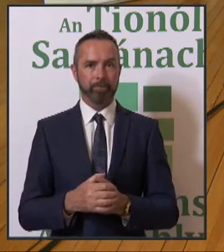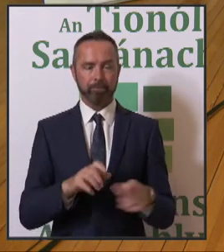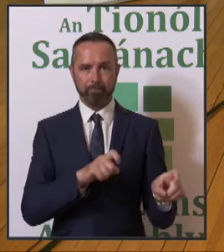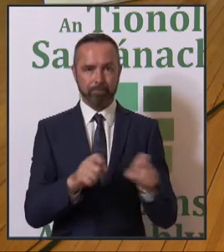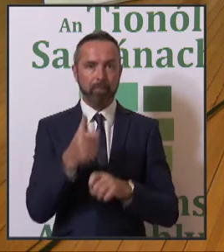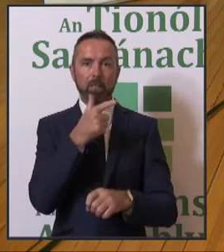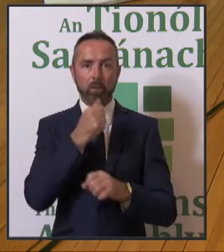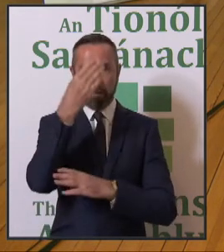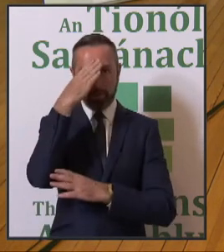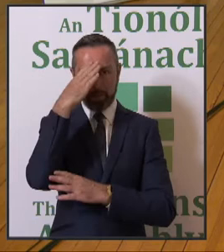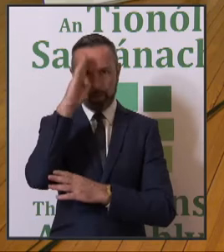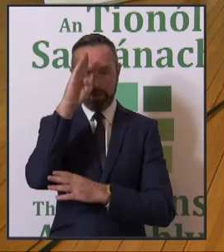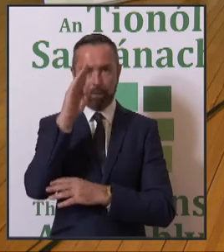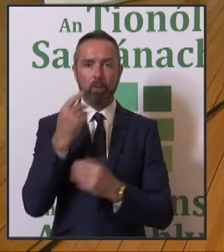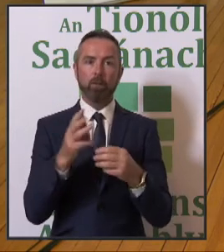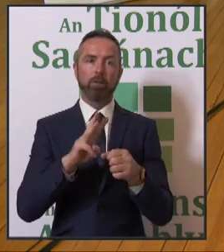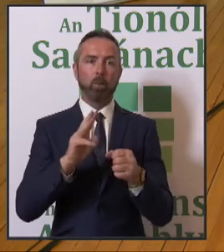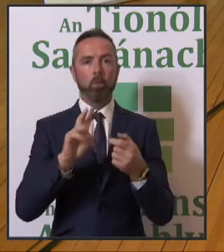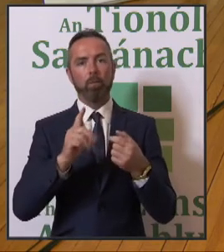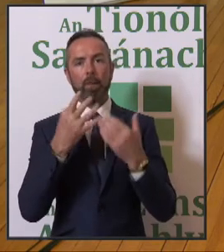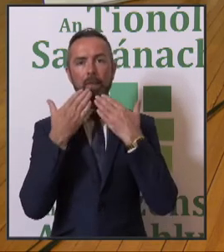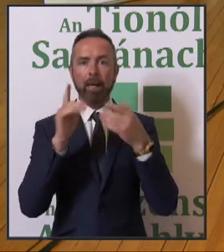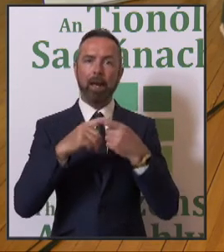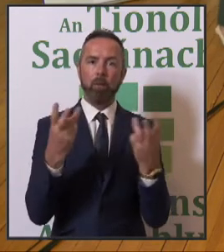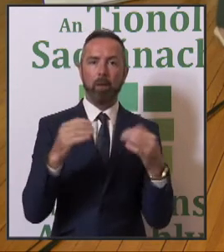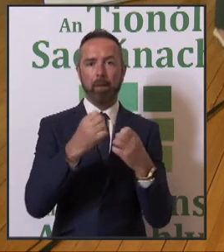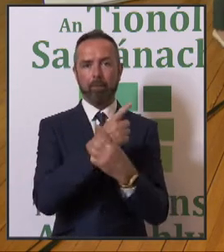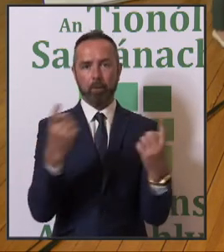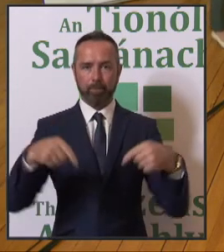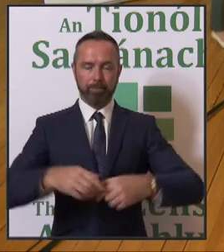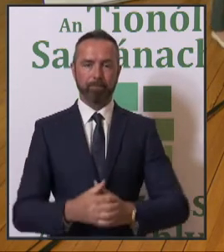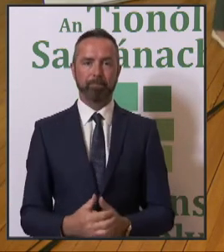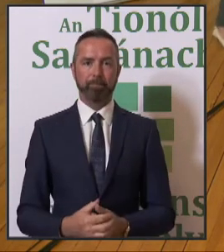Livsha Galer, Berbua, Agus Fekamishiv, Igan Cooper Shakten.